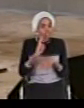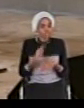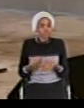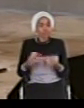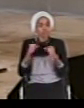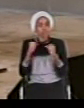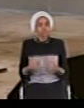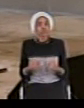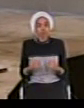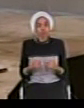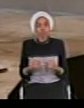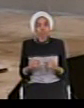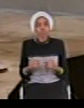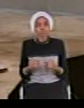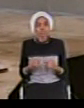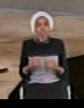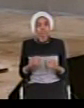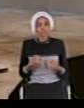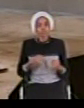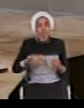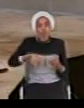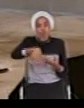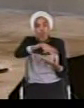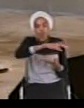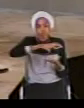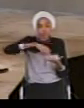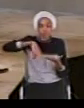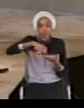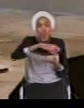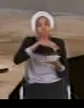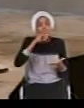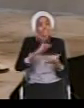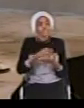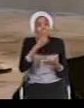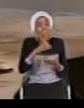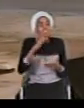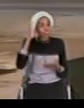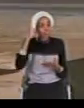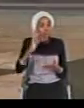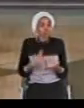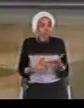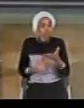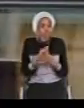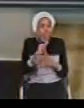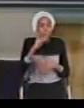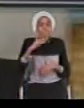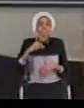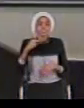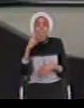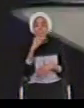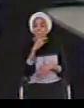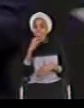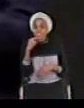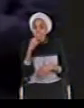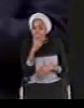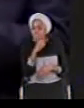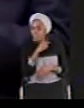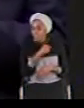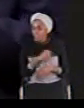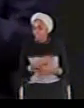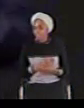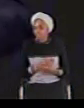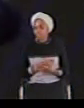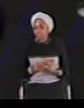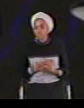delusion, that they should believe a lie. That they should believe